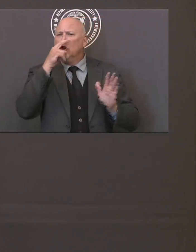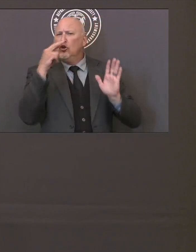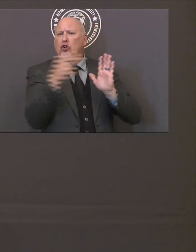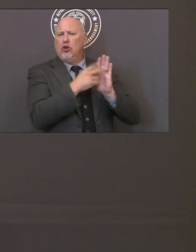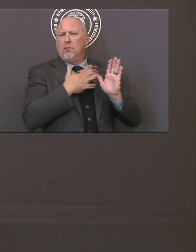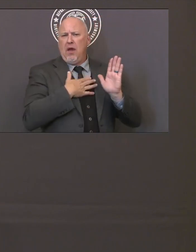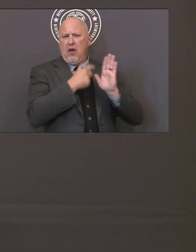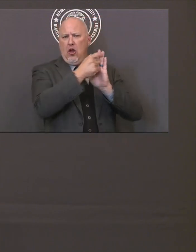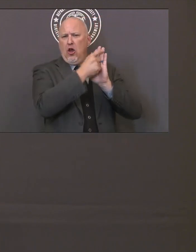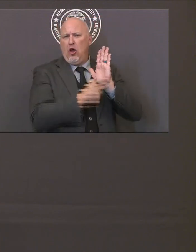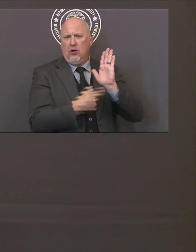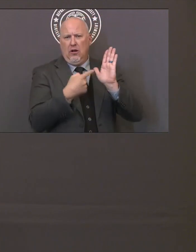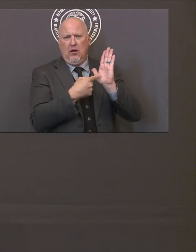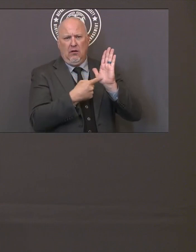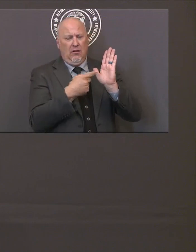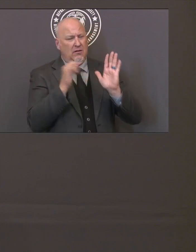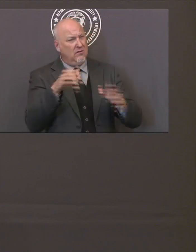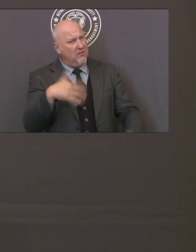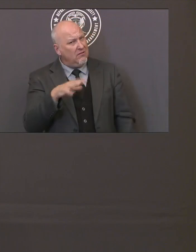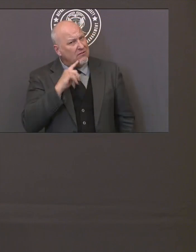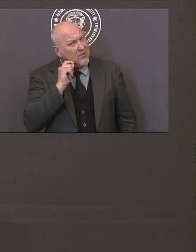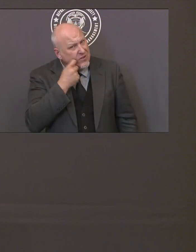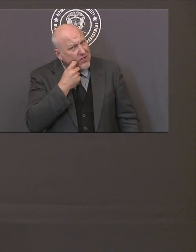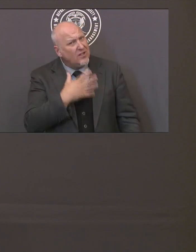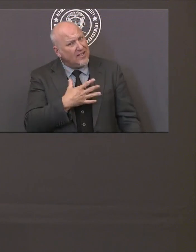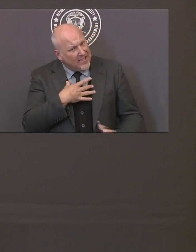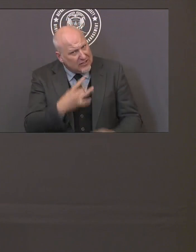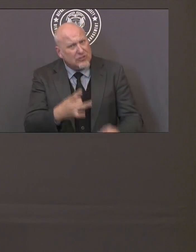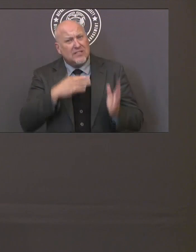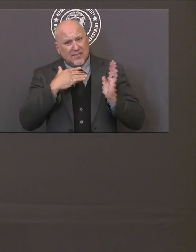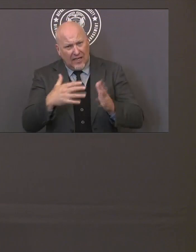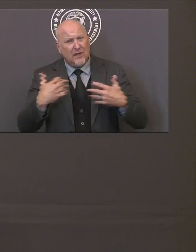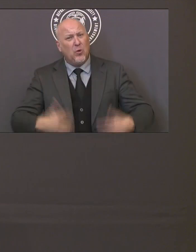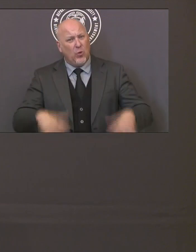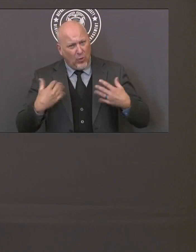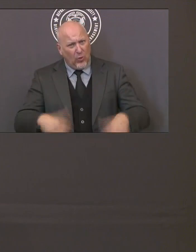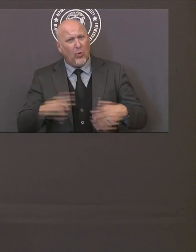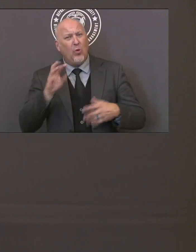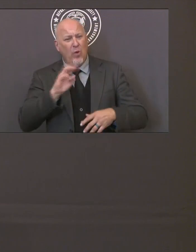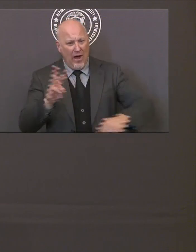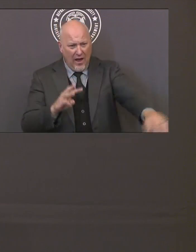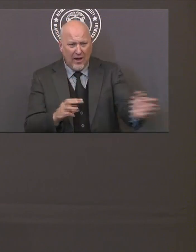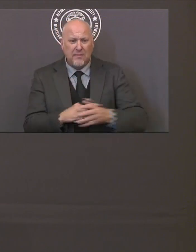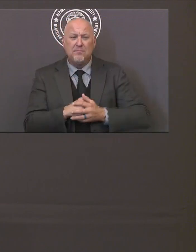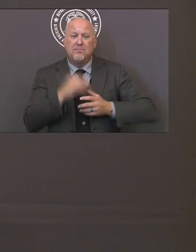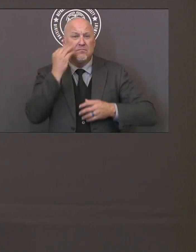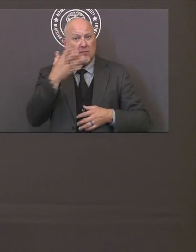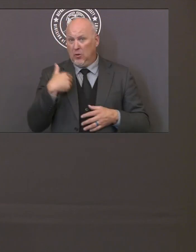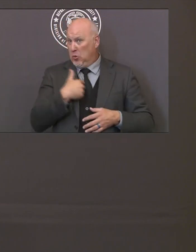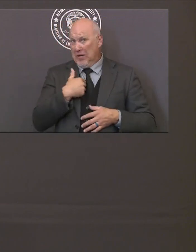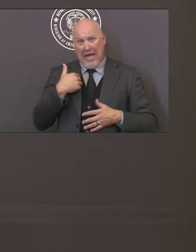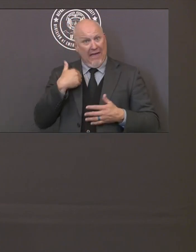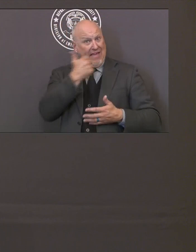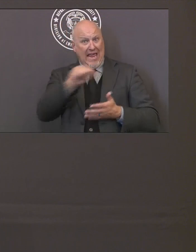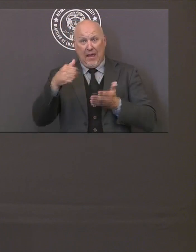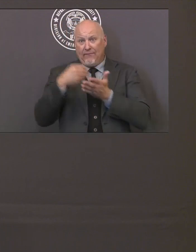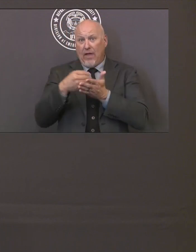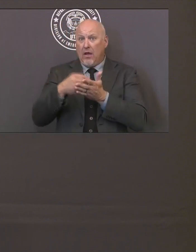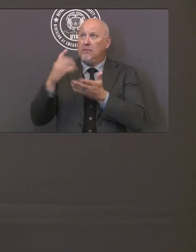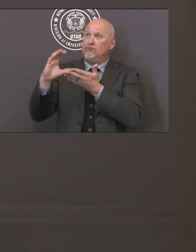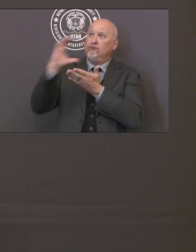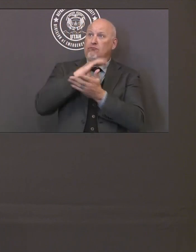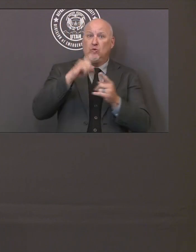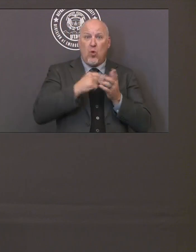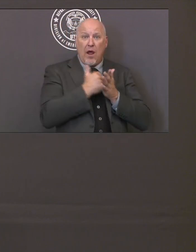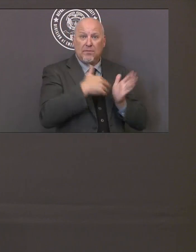We didn't receive any funding to do this work, nor do we plan on pursuing funding. This was a review that